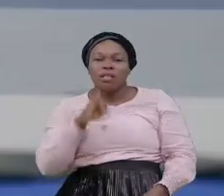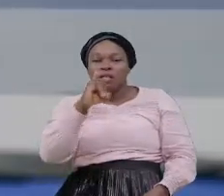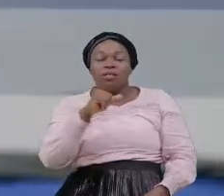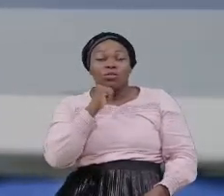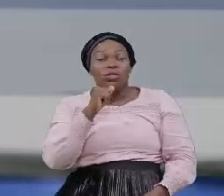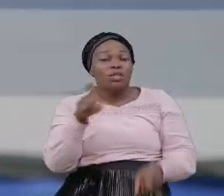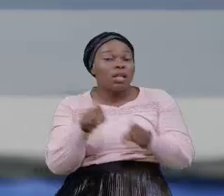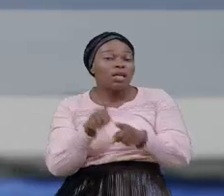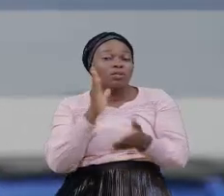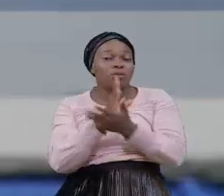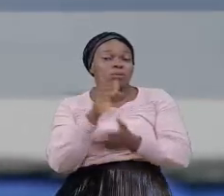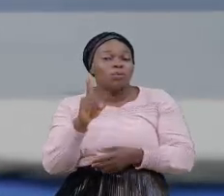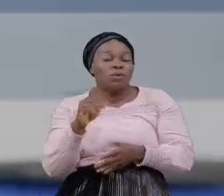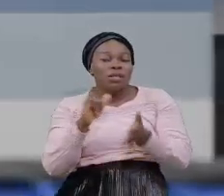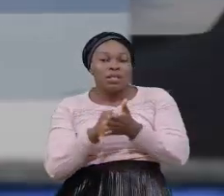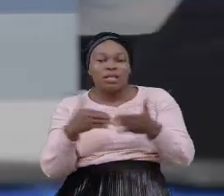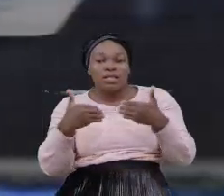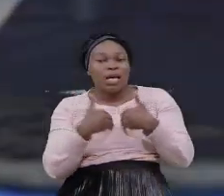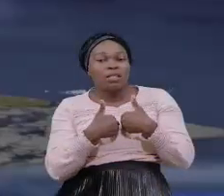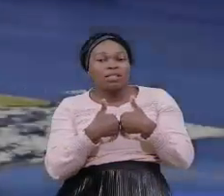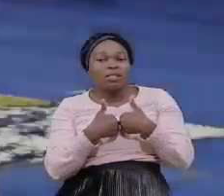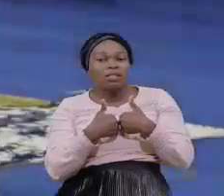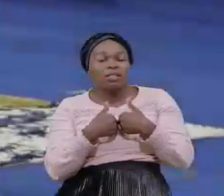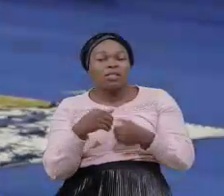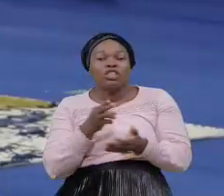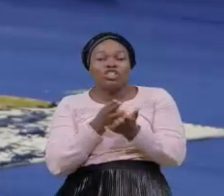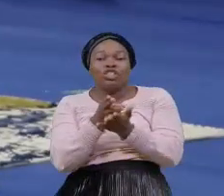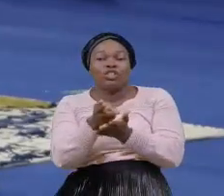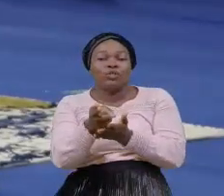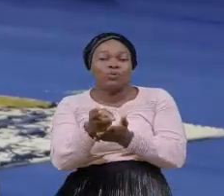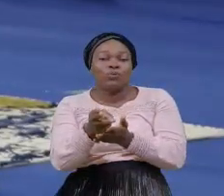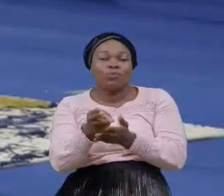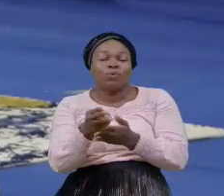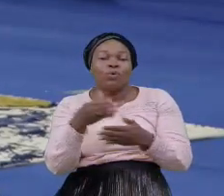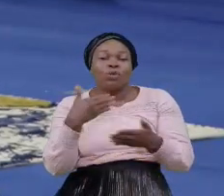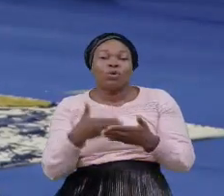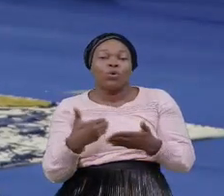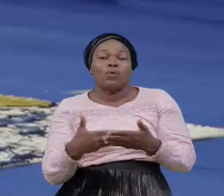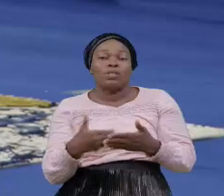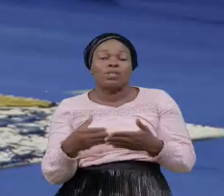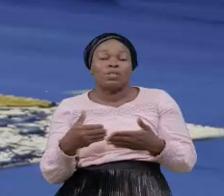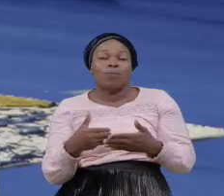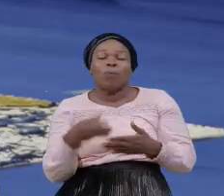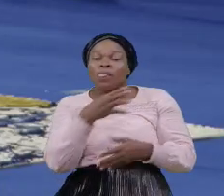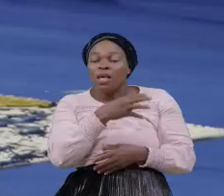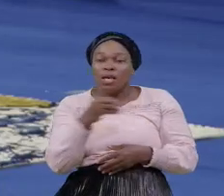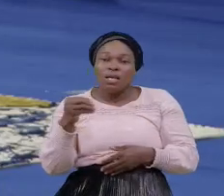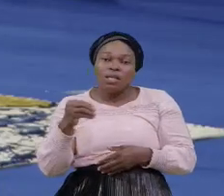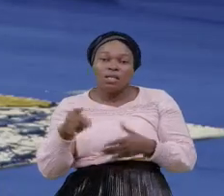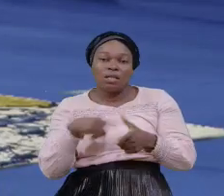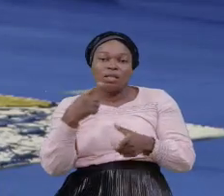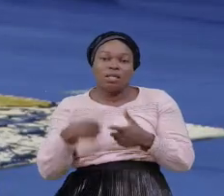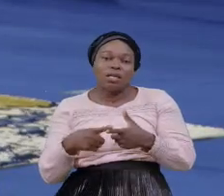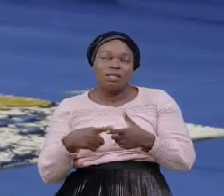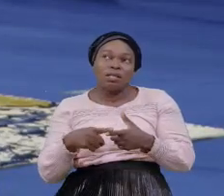that has genuine currency. And then he also has